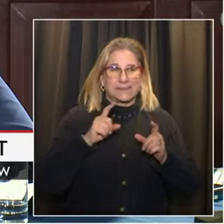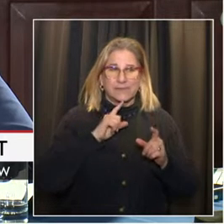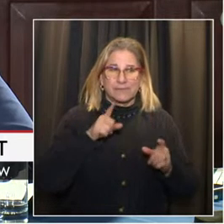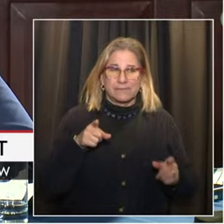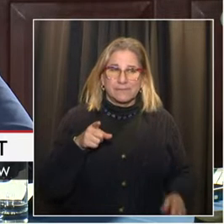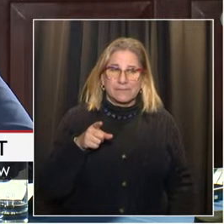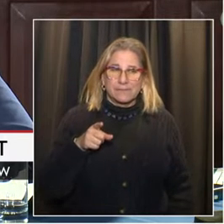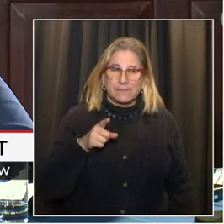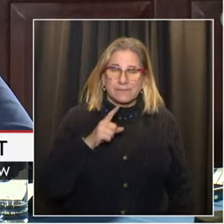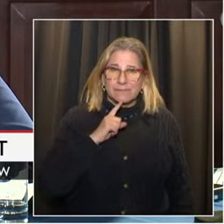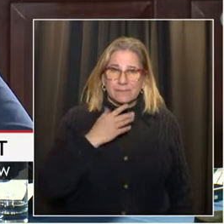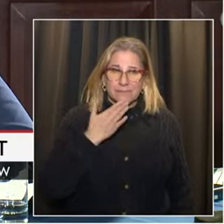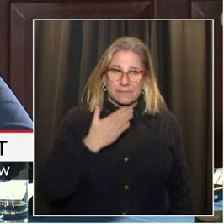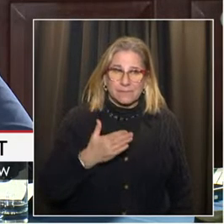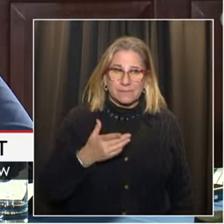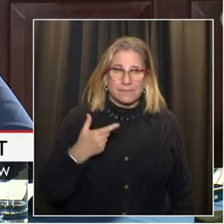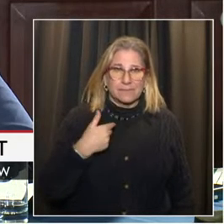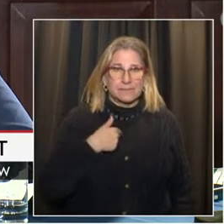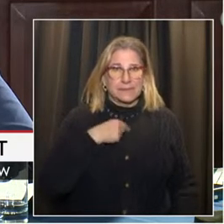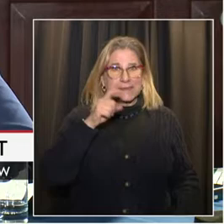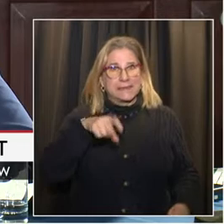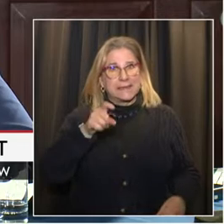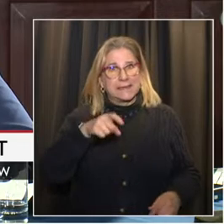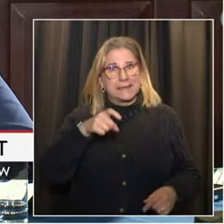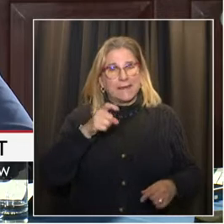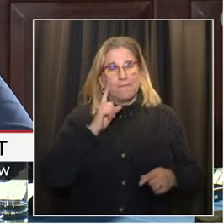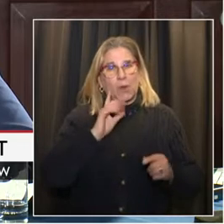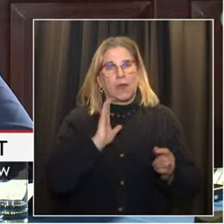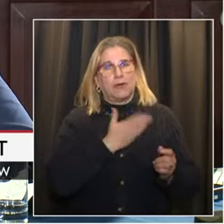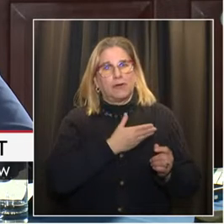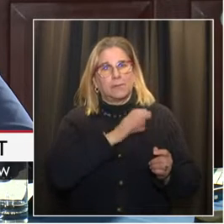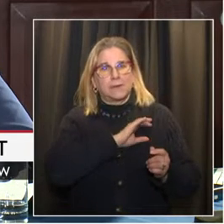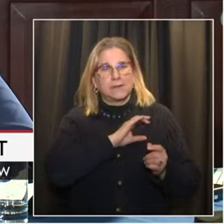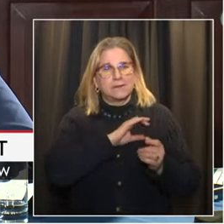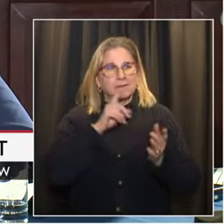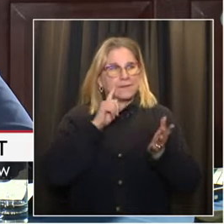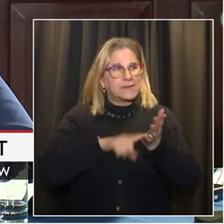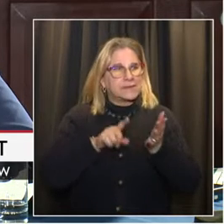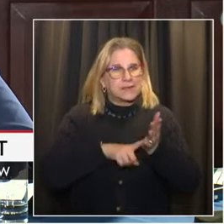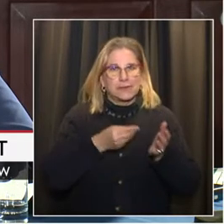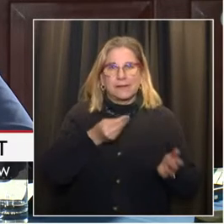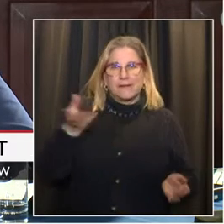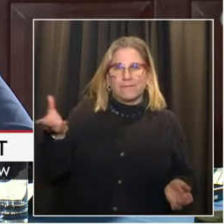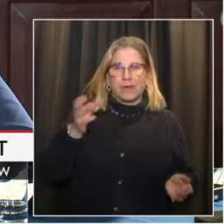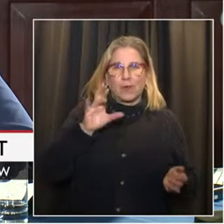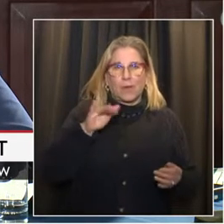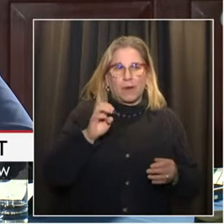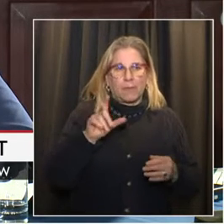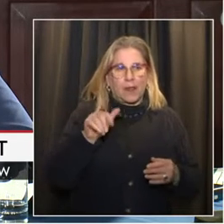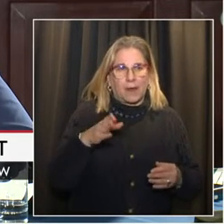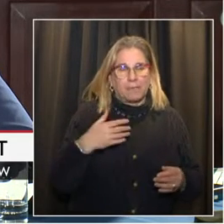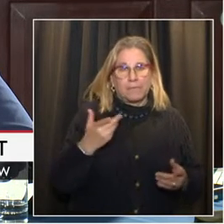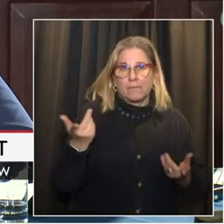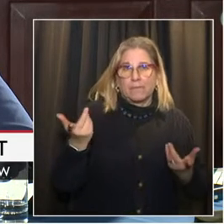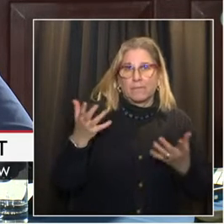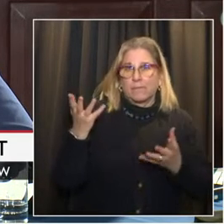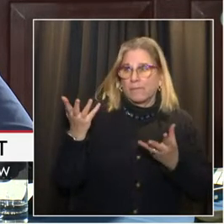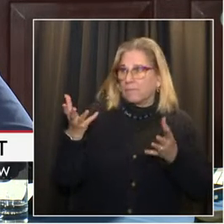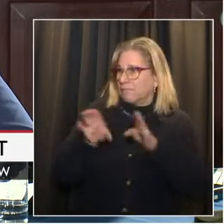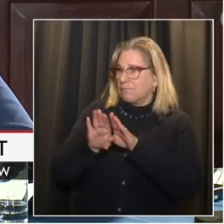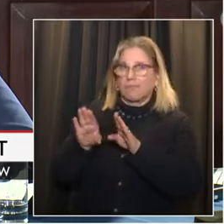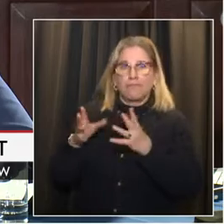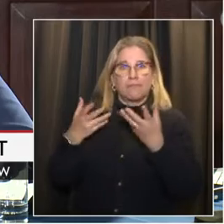rates and an effect on prosecution rates. Generally, evidence found at scenes of homicides and gun